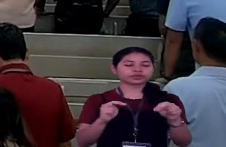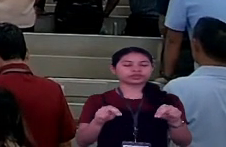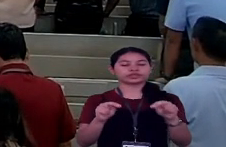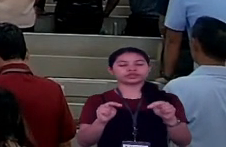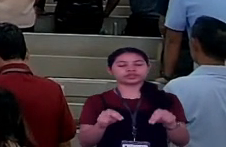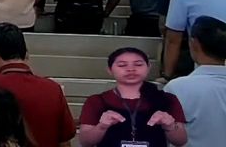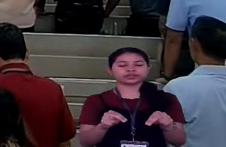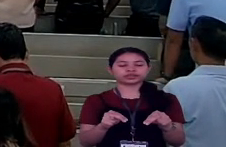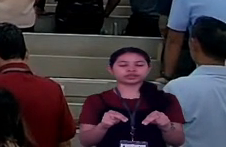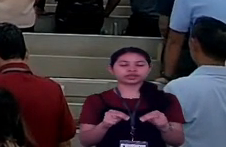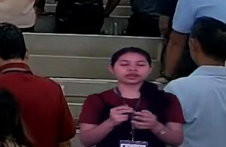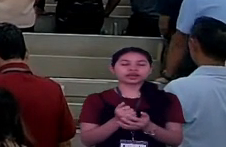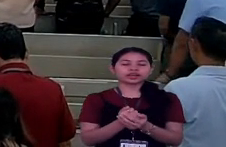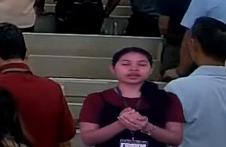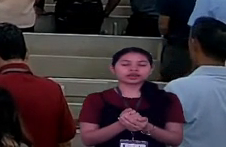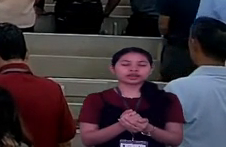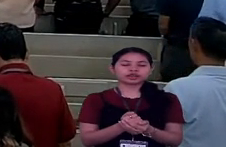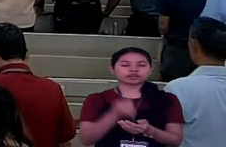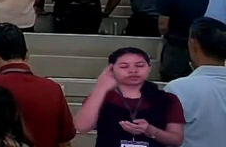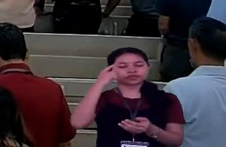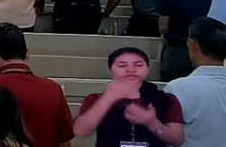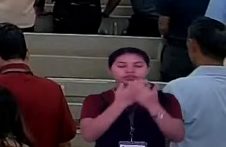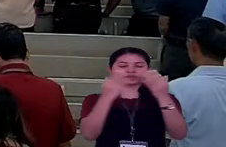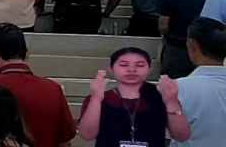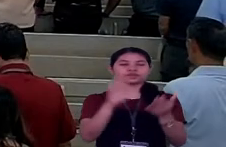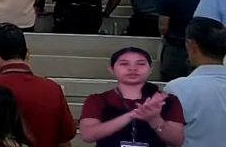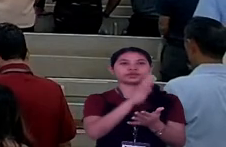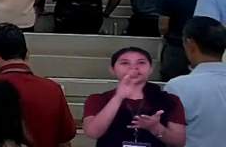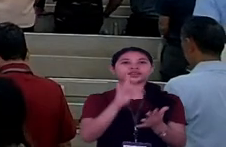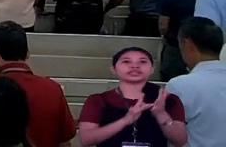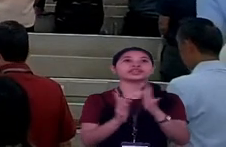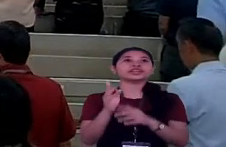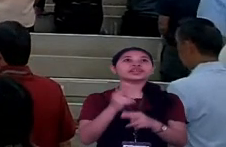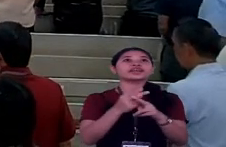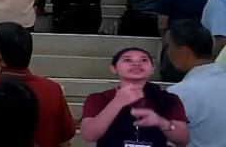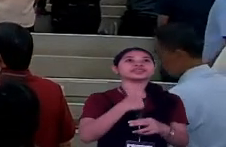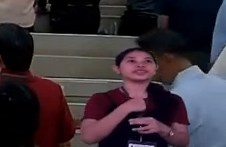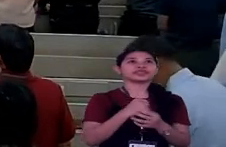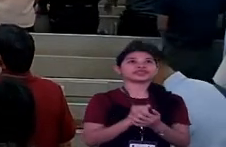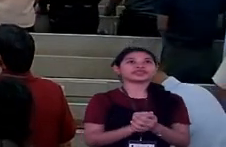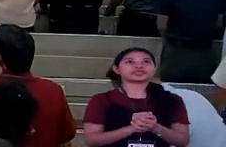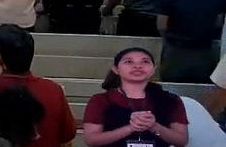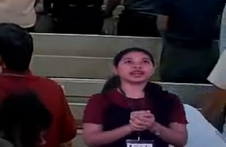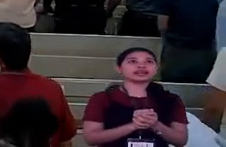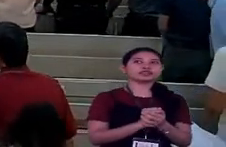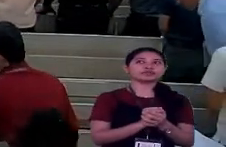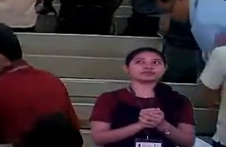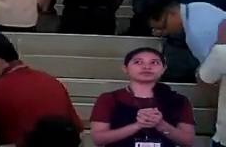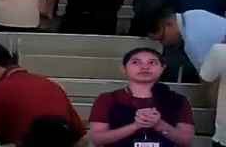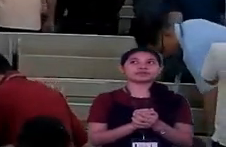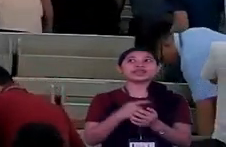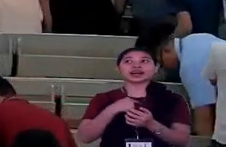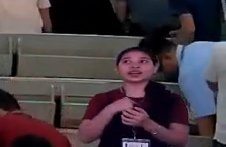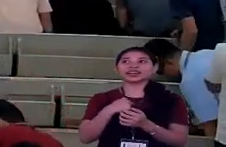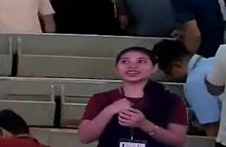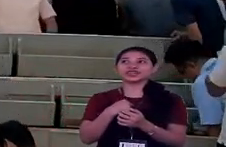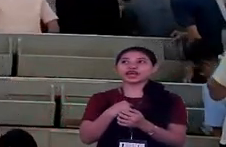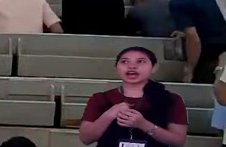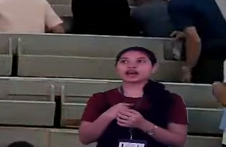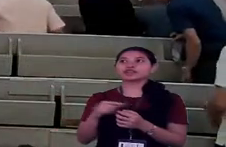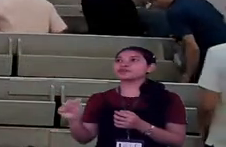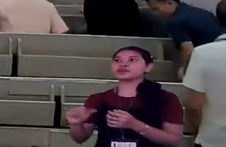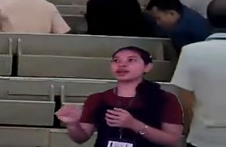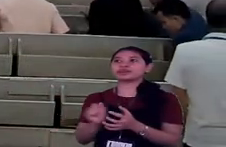needs of whatever it is for Your glory, in Jesus' name. Amen. Amen. You may be seated. God bless as you give. Here's